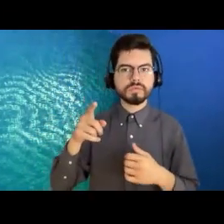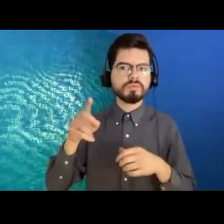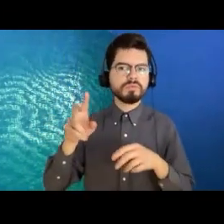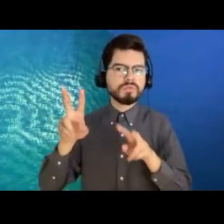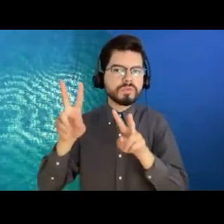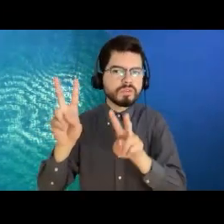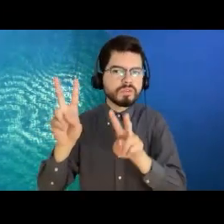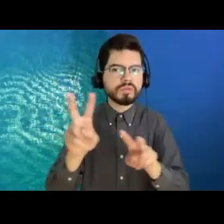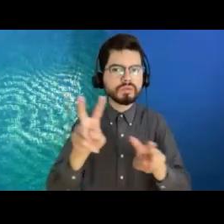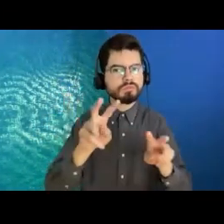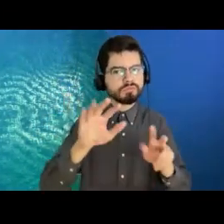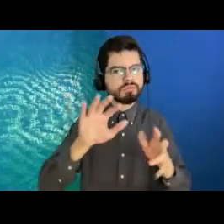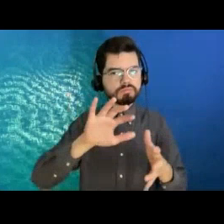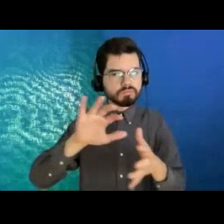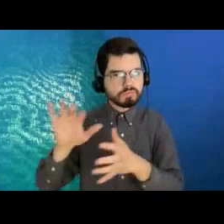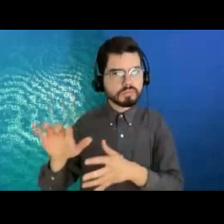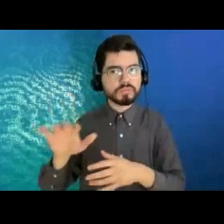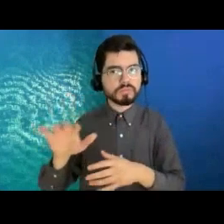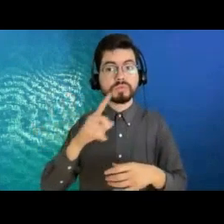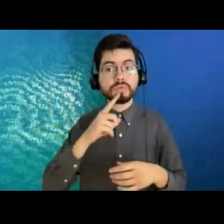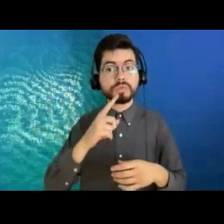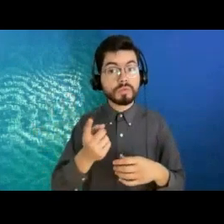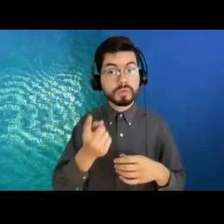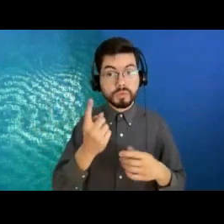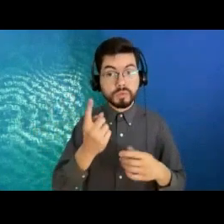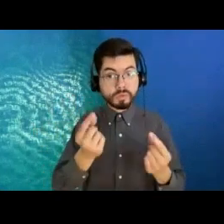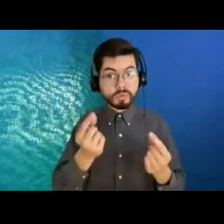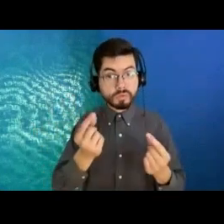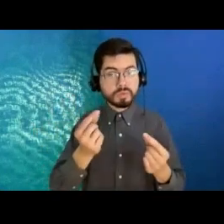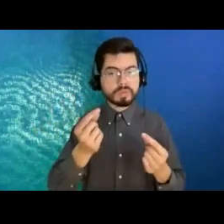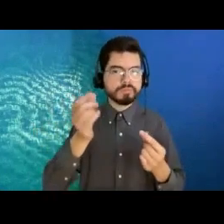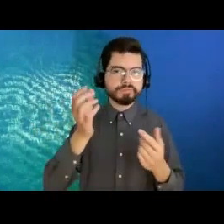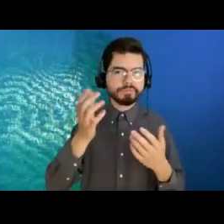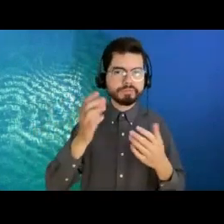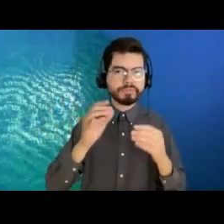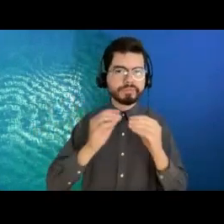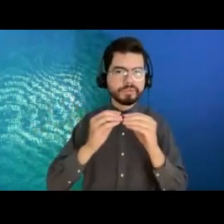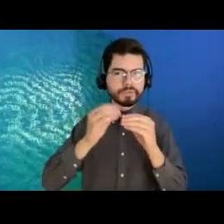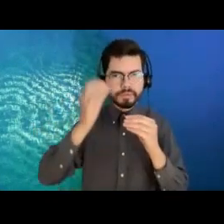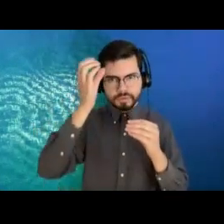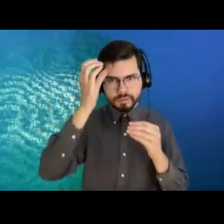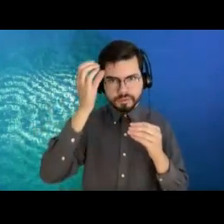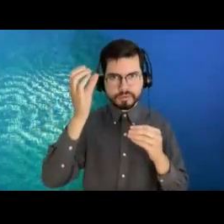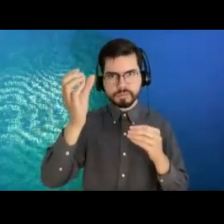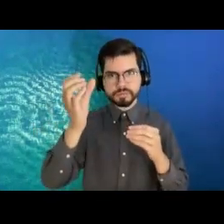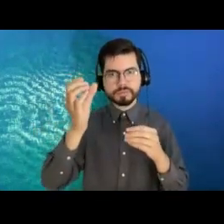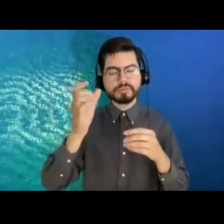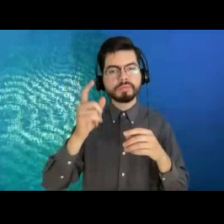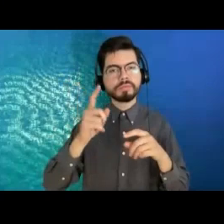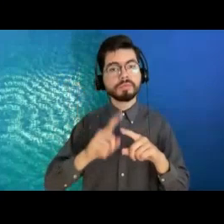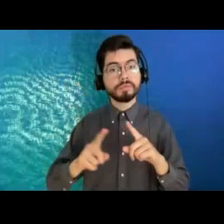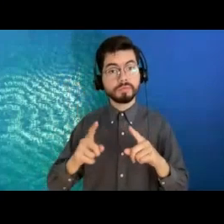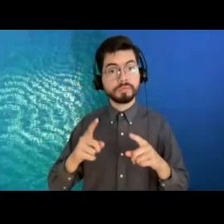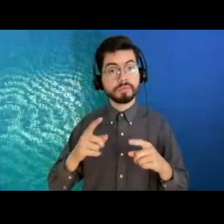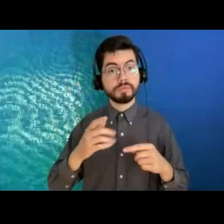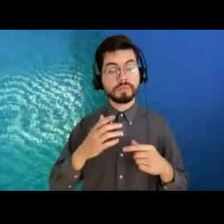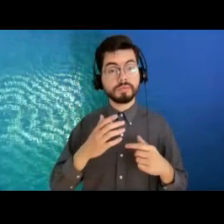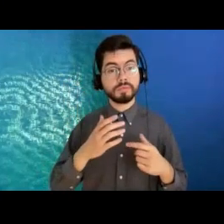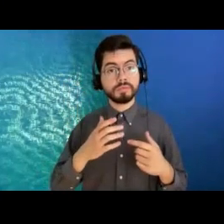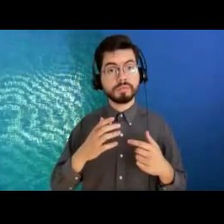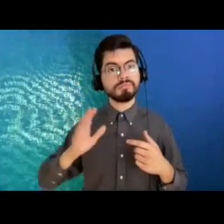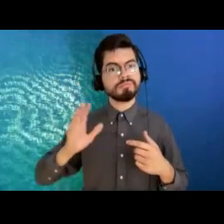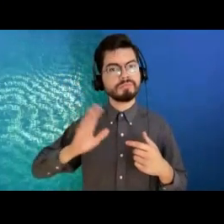sort of more of a concept than a specific fact, but just the idea to me and my experience going back to the 80s